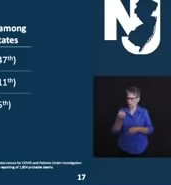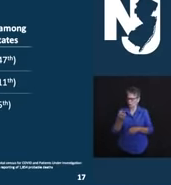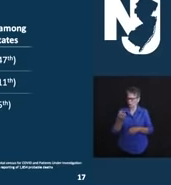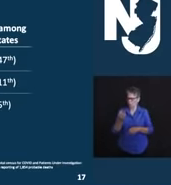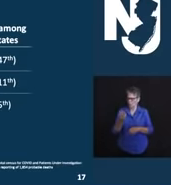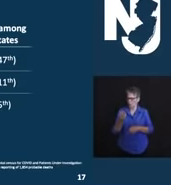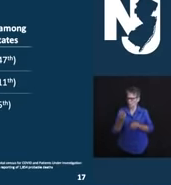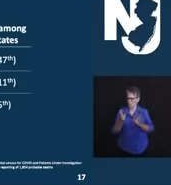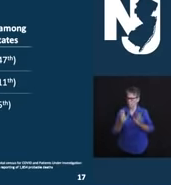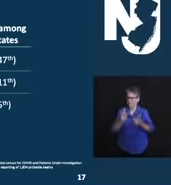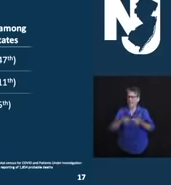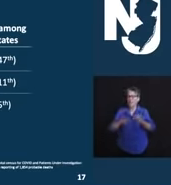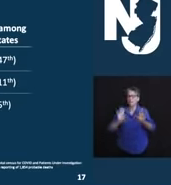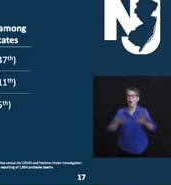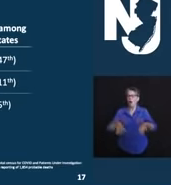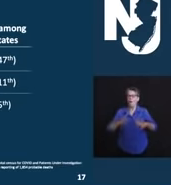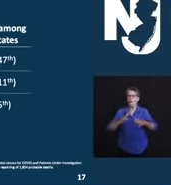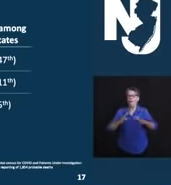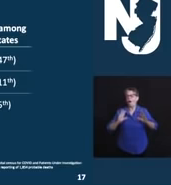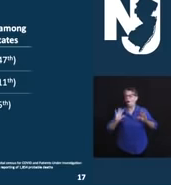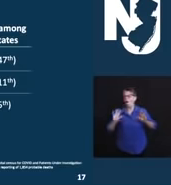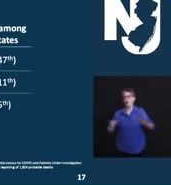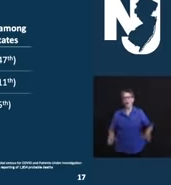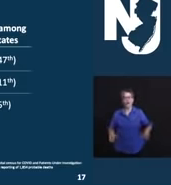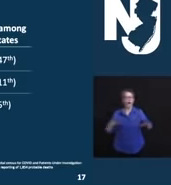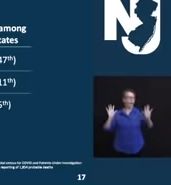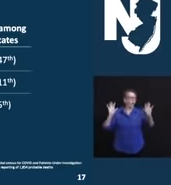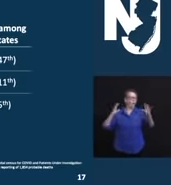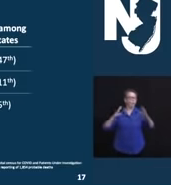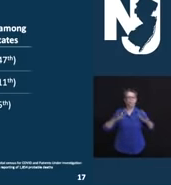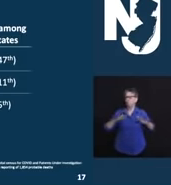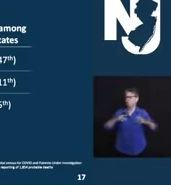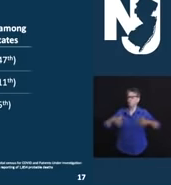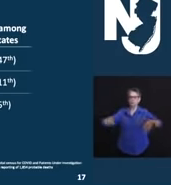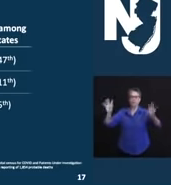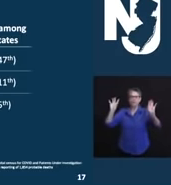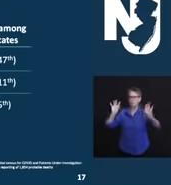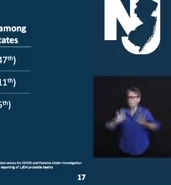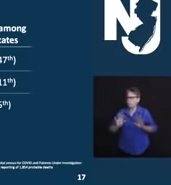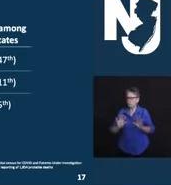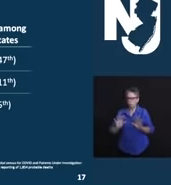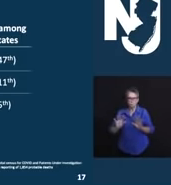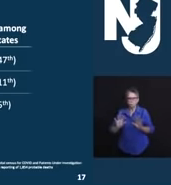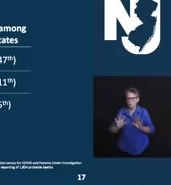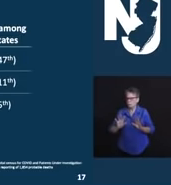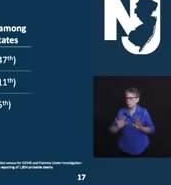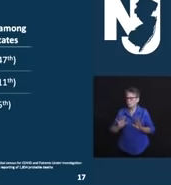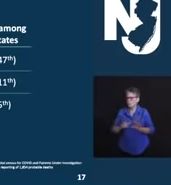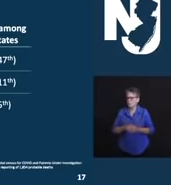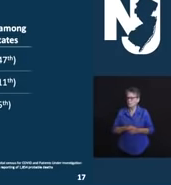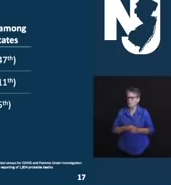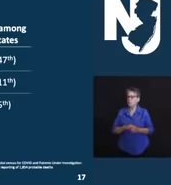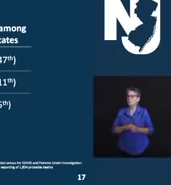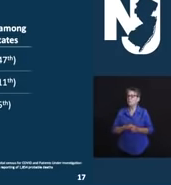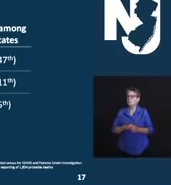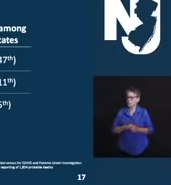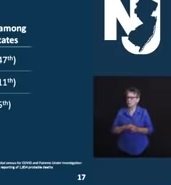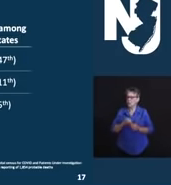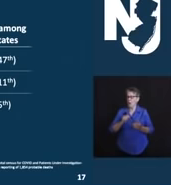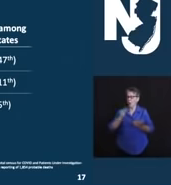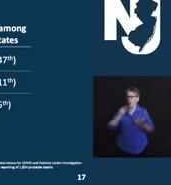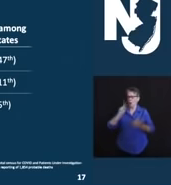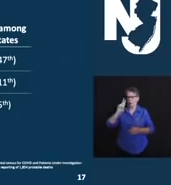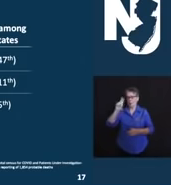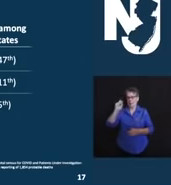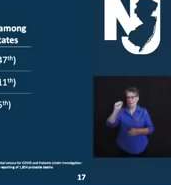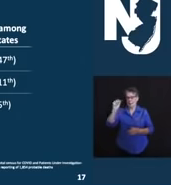Overnight, we slipped 5 spots nationally in terms of the numbers of new cases being identified, while being